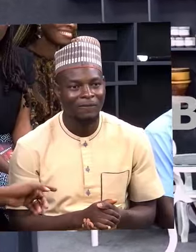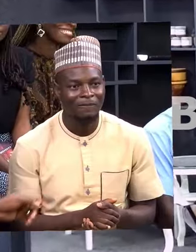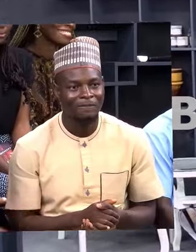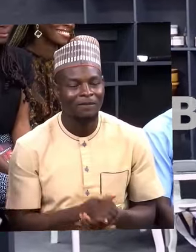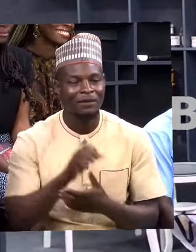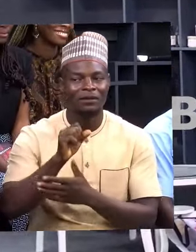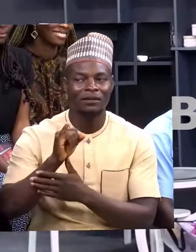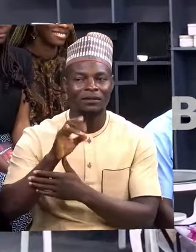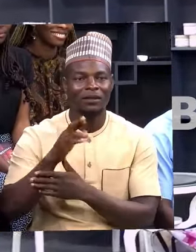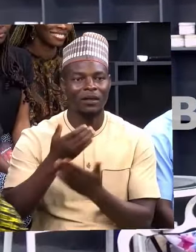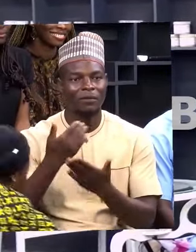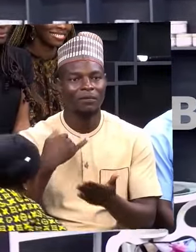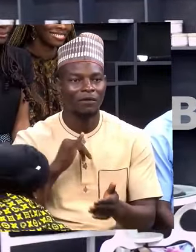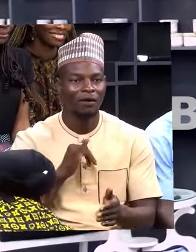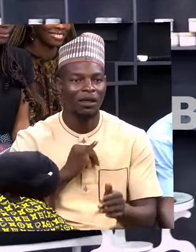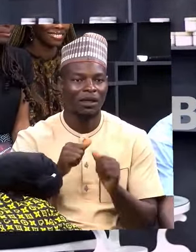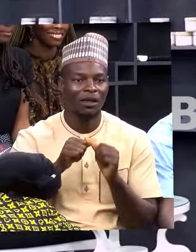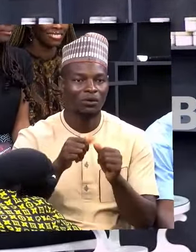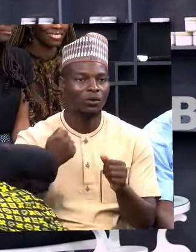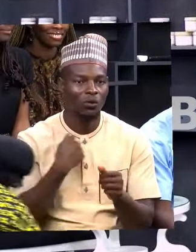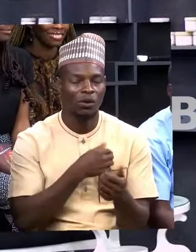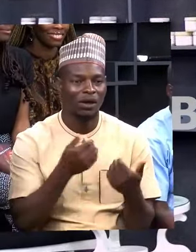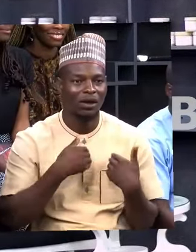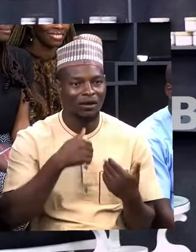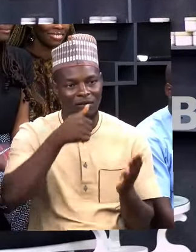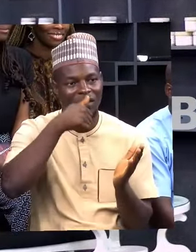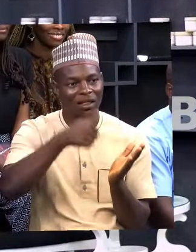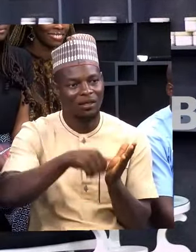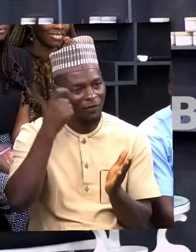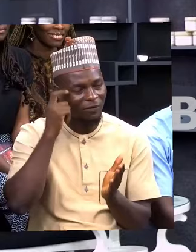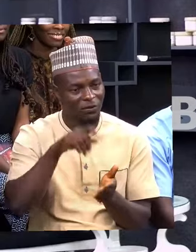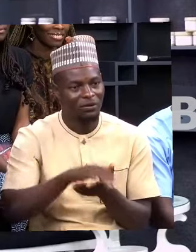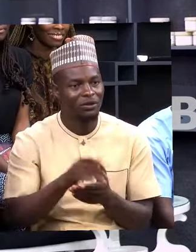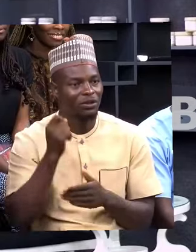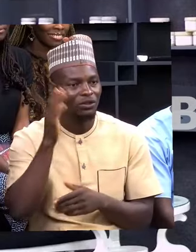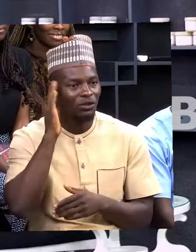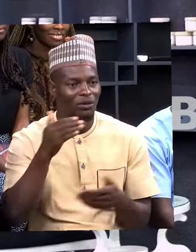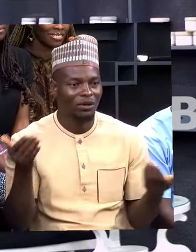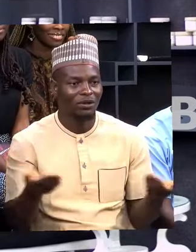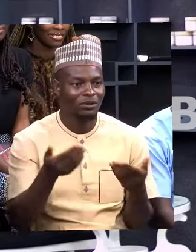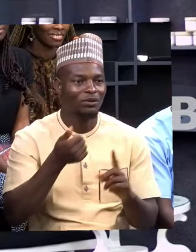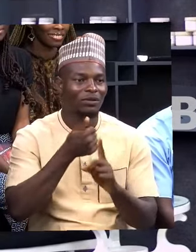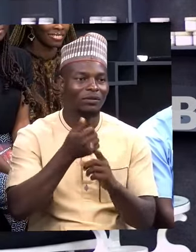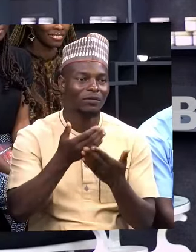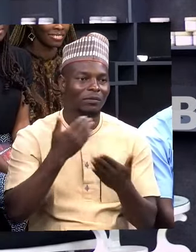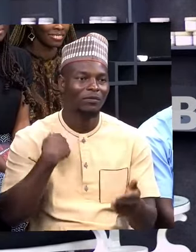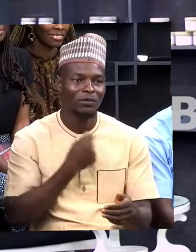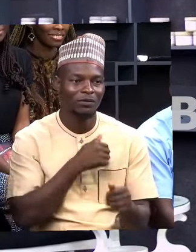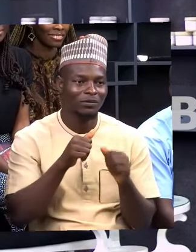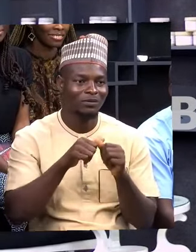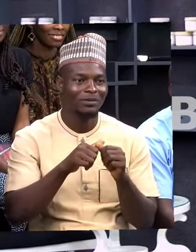Sir, before I continue, we have a letter for you. She will introduce herself before give the letter. Okay, sir. Babe.